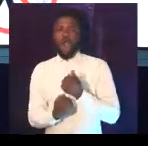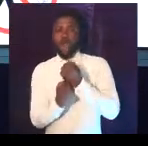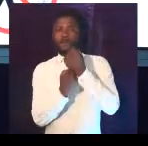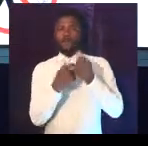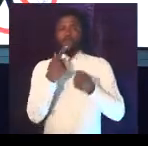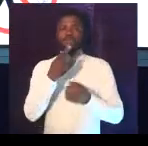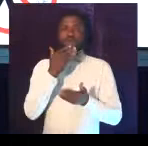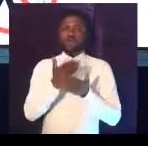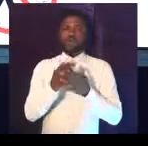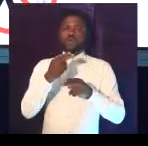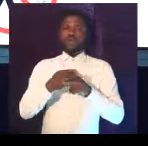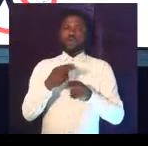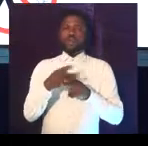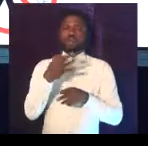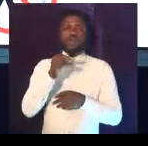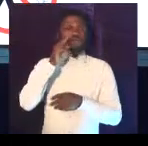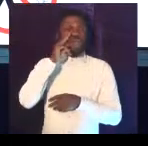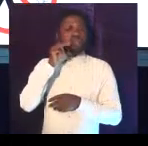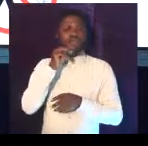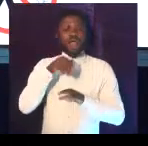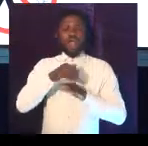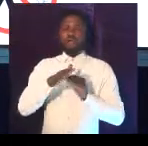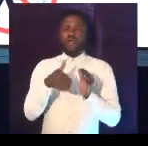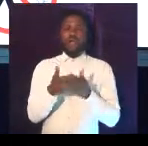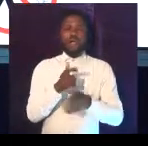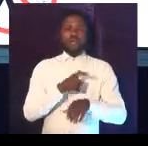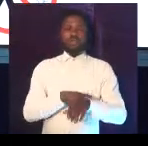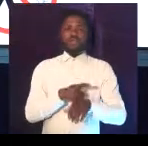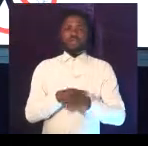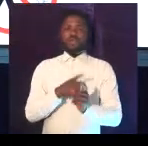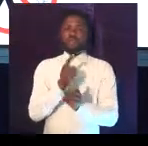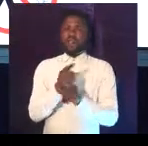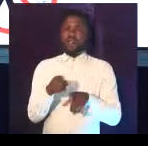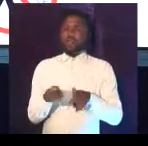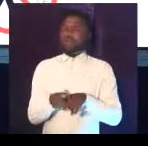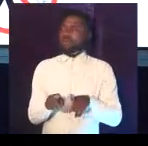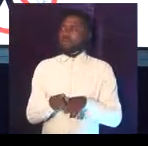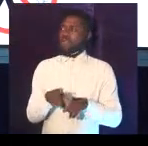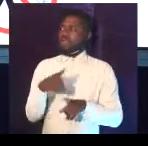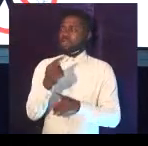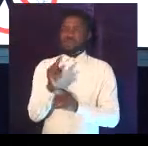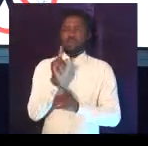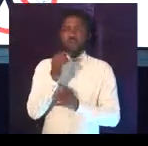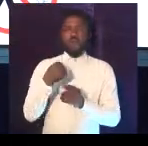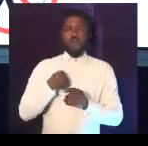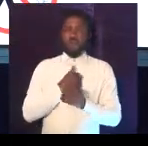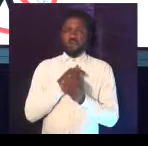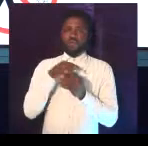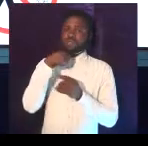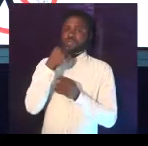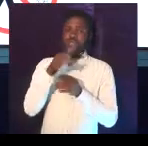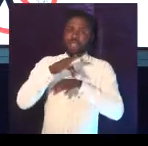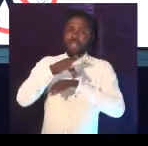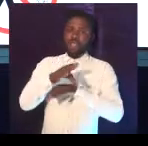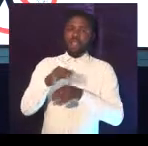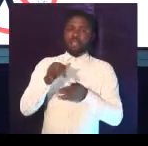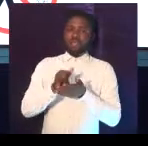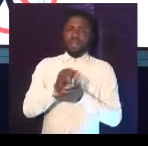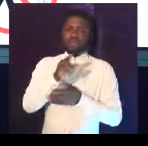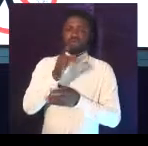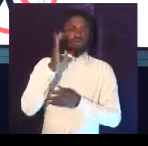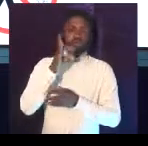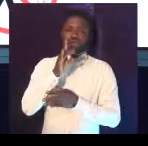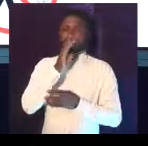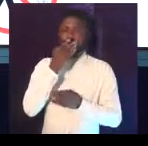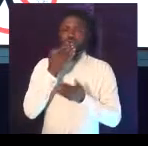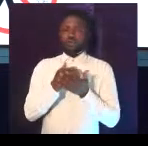Next is uphold the good name of Nigeria at all times. Just like the one we mentioned earlier, that